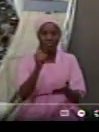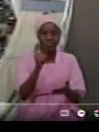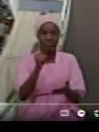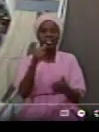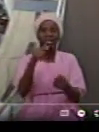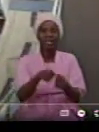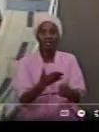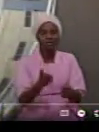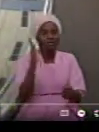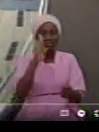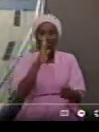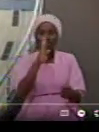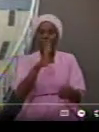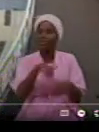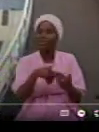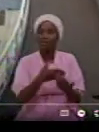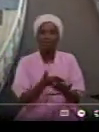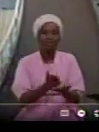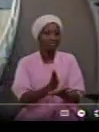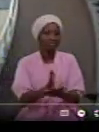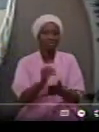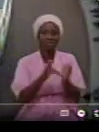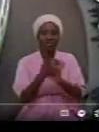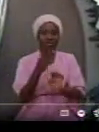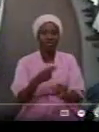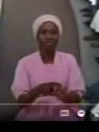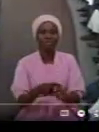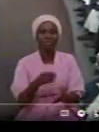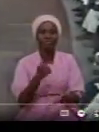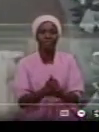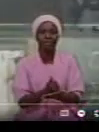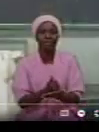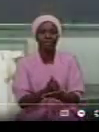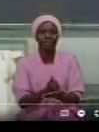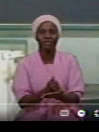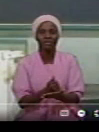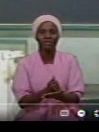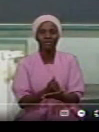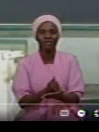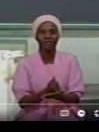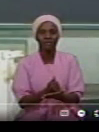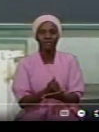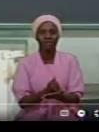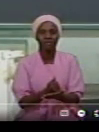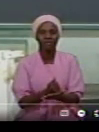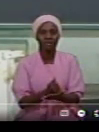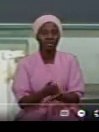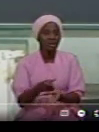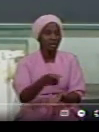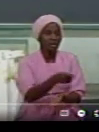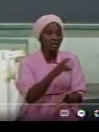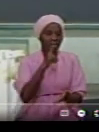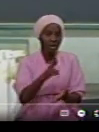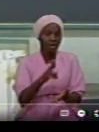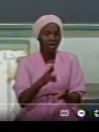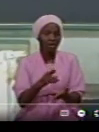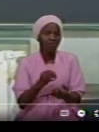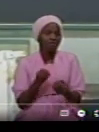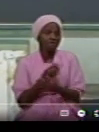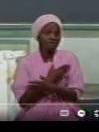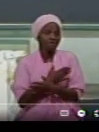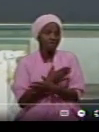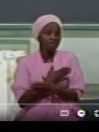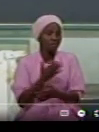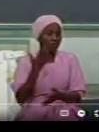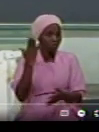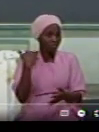everything will be all right. Now, they were fearful before. They have been told now, believe. What's